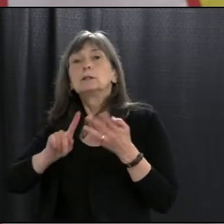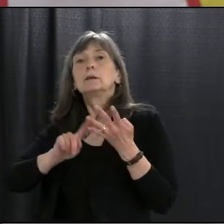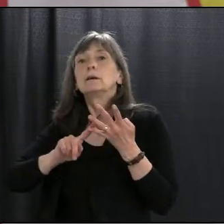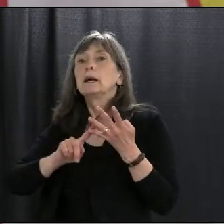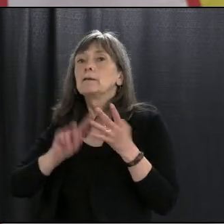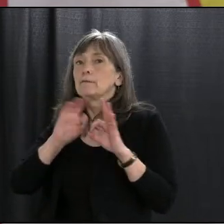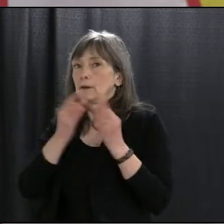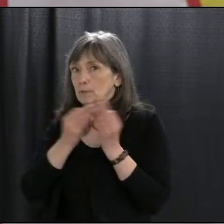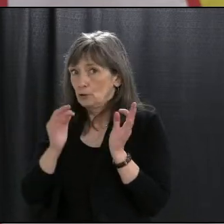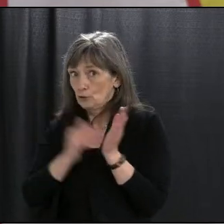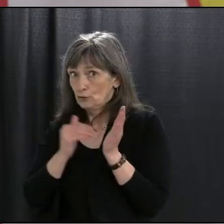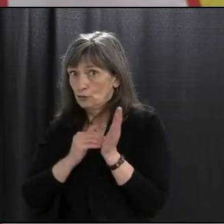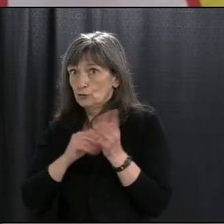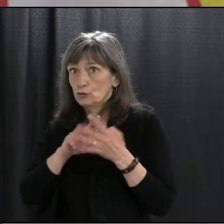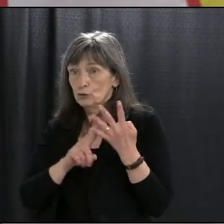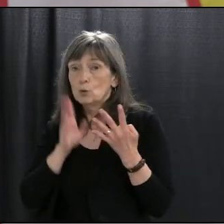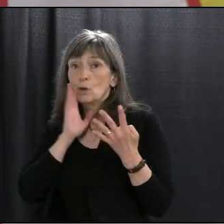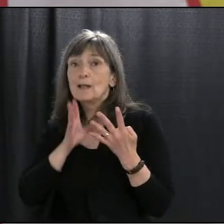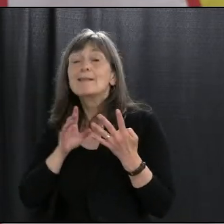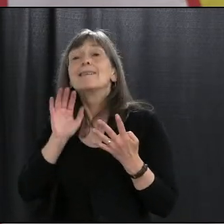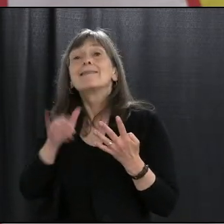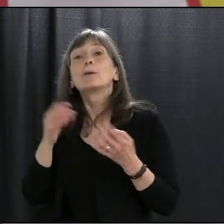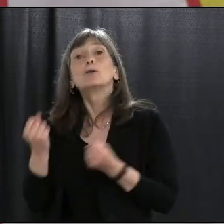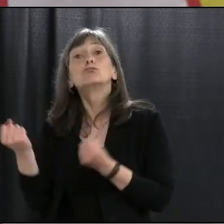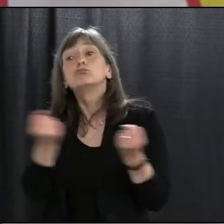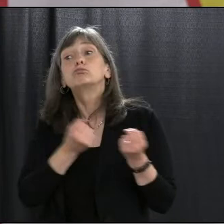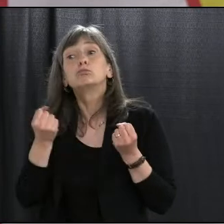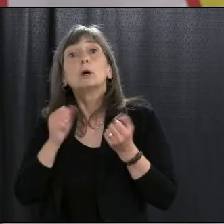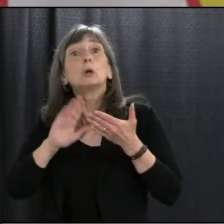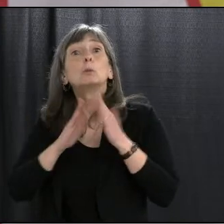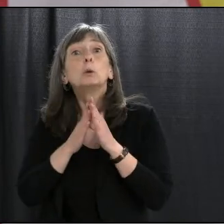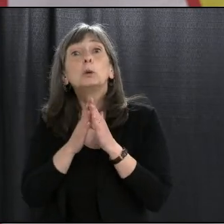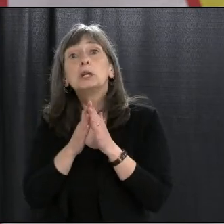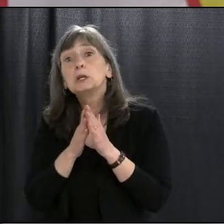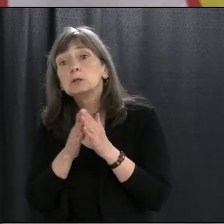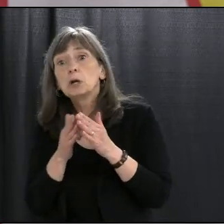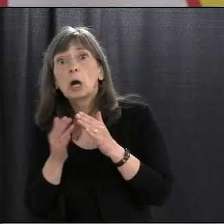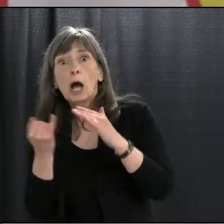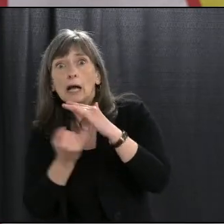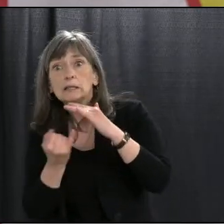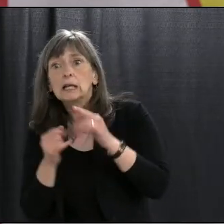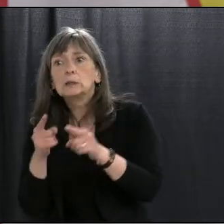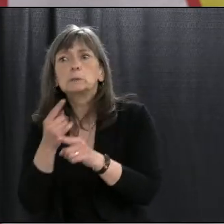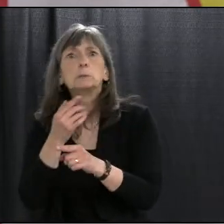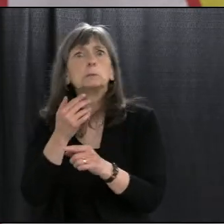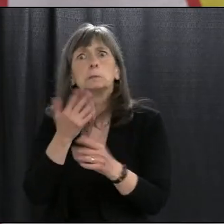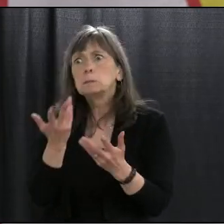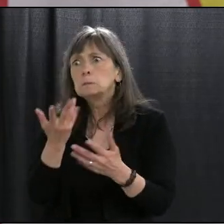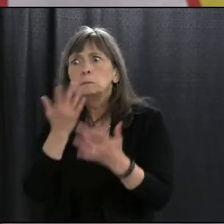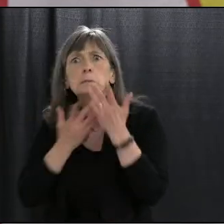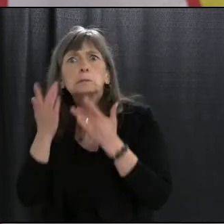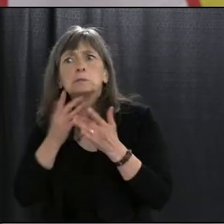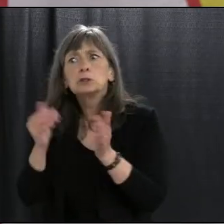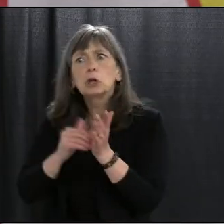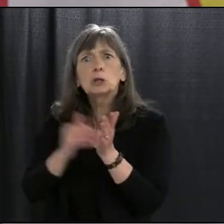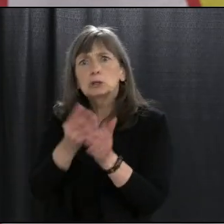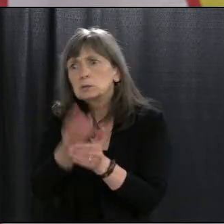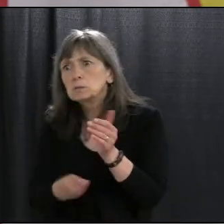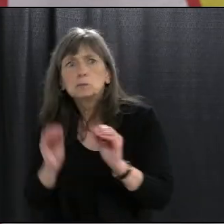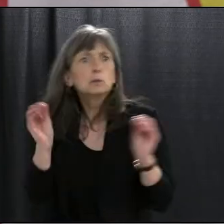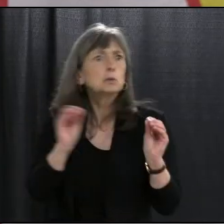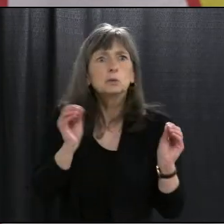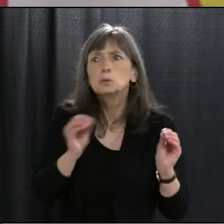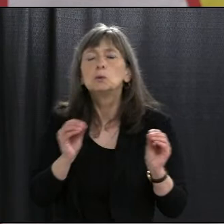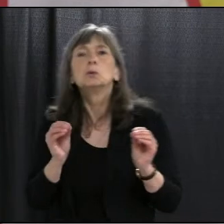physicians. They travel to communities in the province where there are healthcare challenges, such as a doctor or